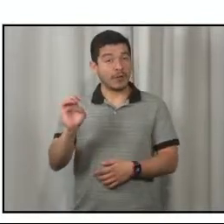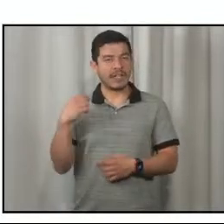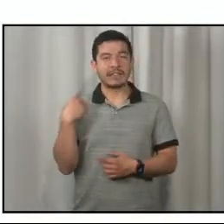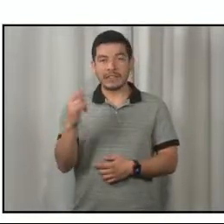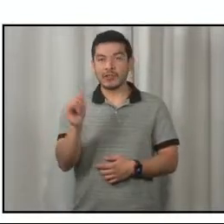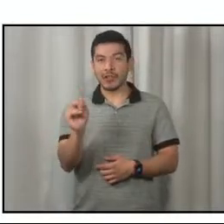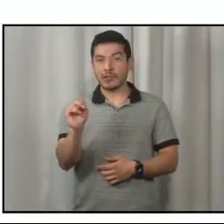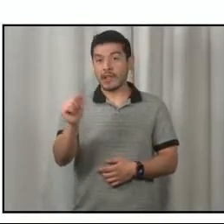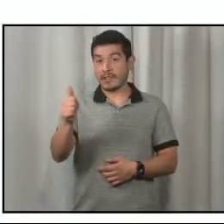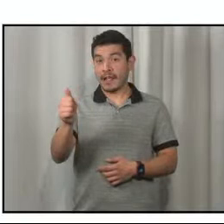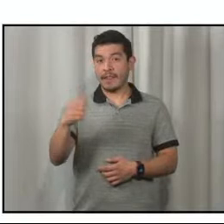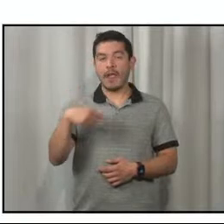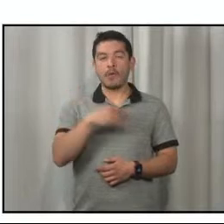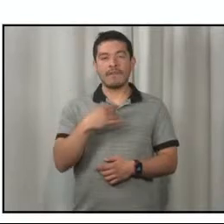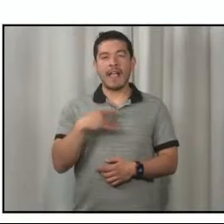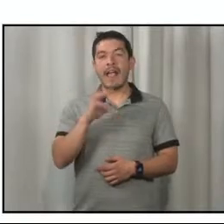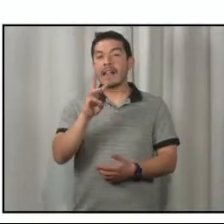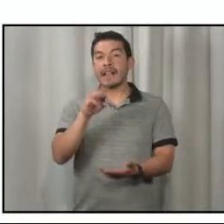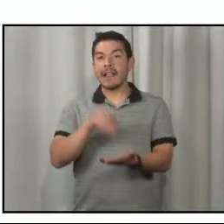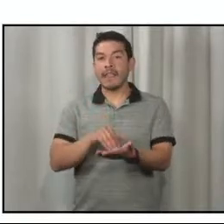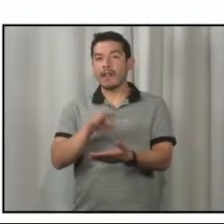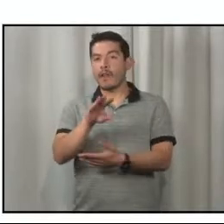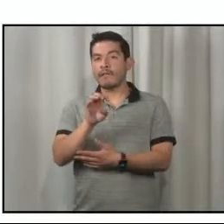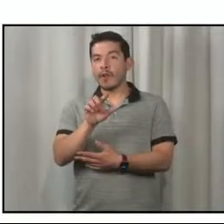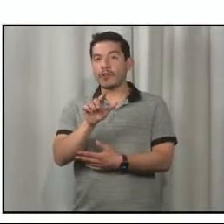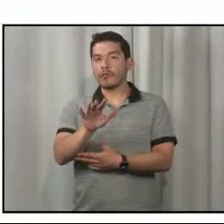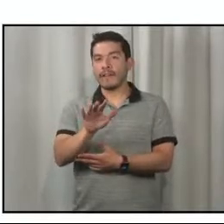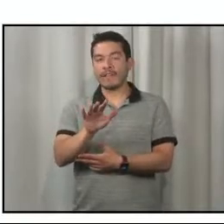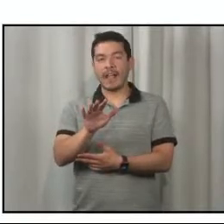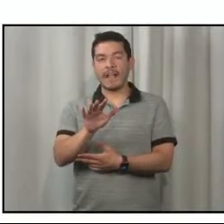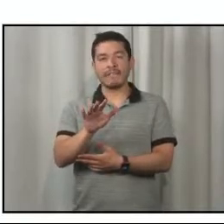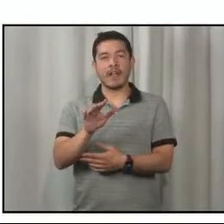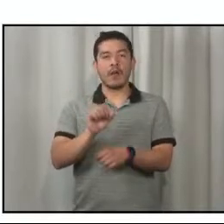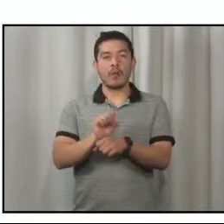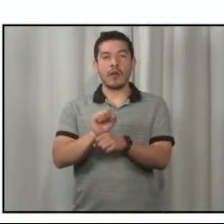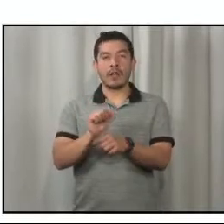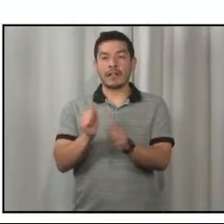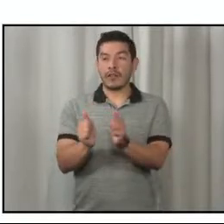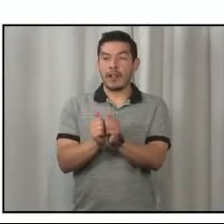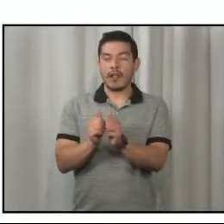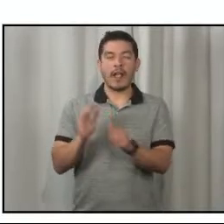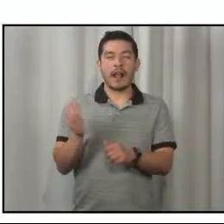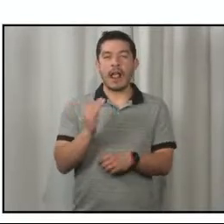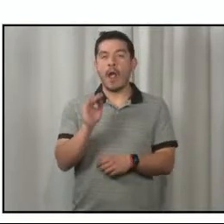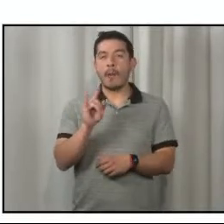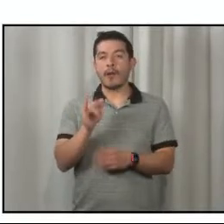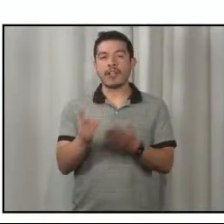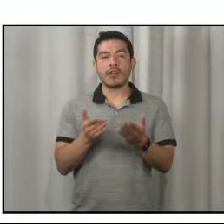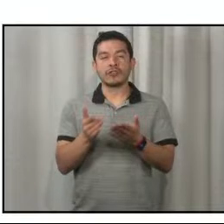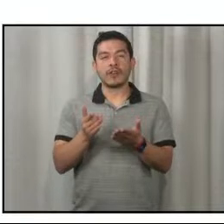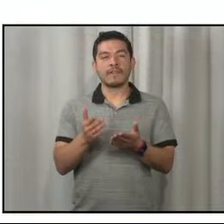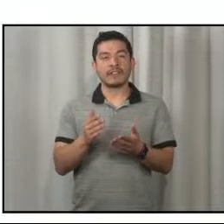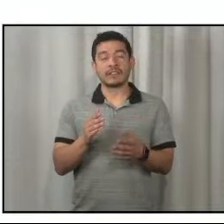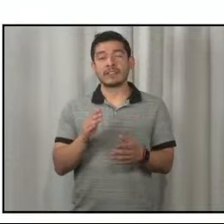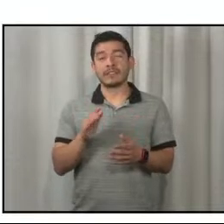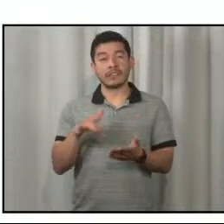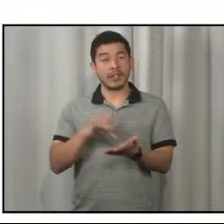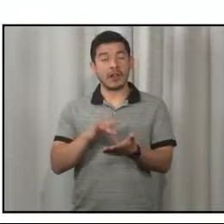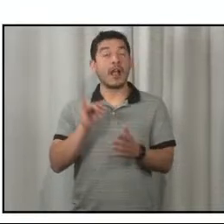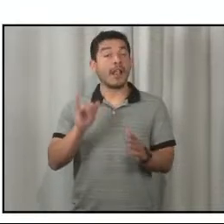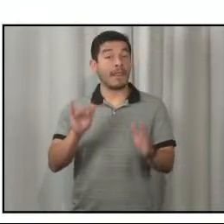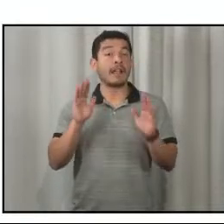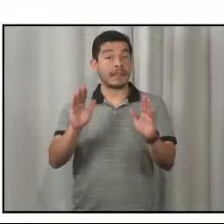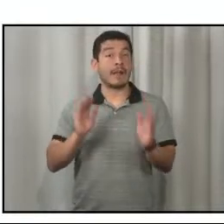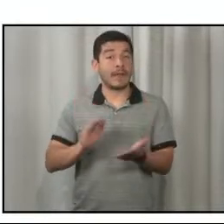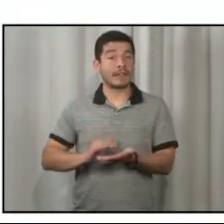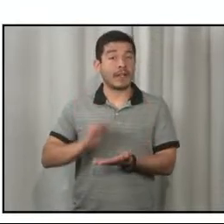10th, we've had 6,425 interactions at our Multi-Service Center. which is an amazing amount of service. We're going to